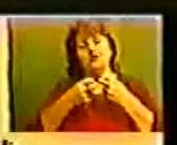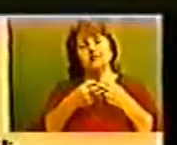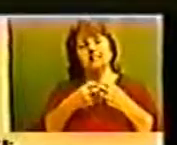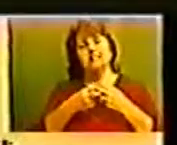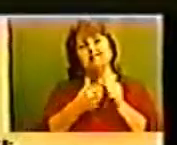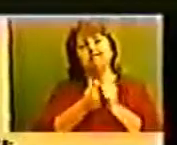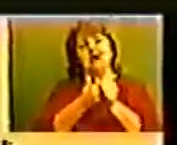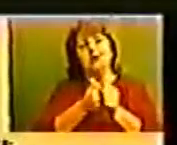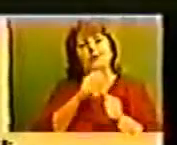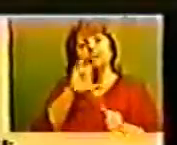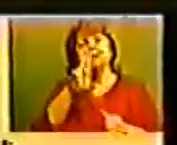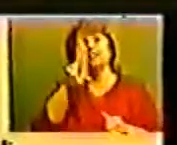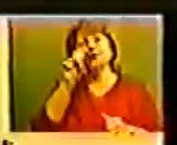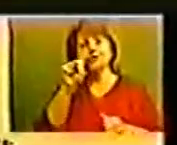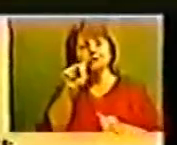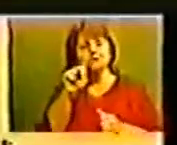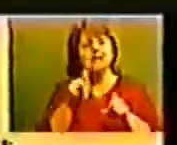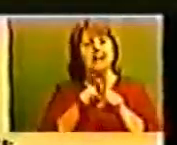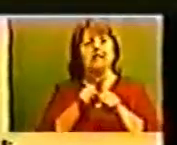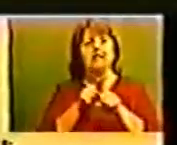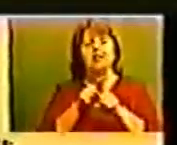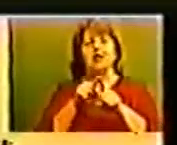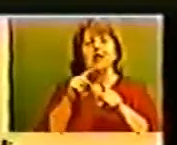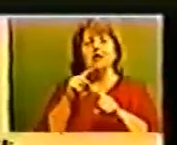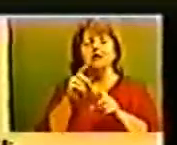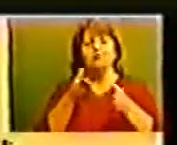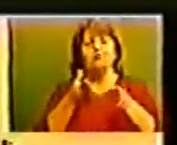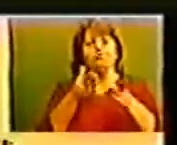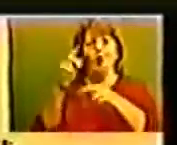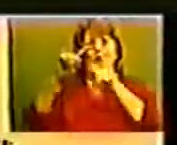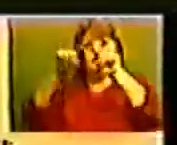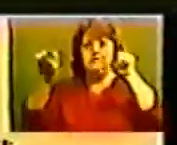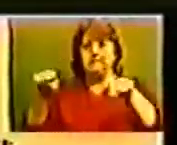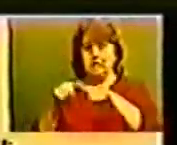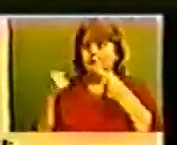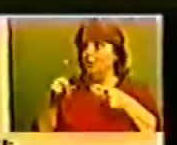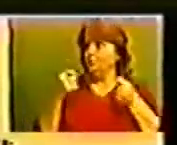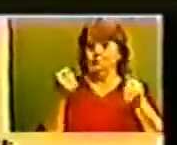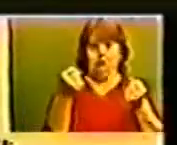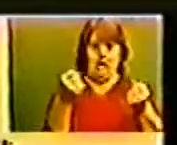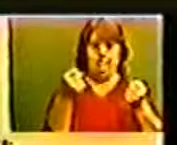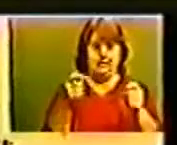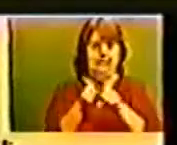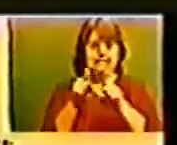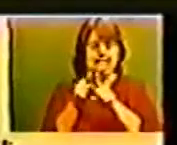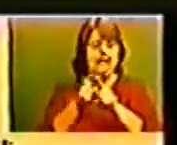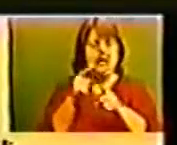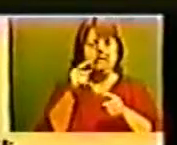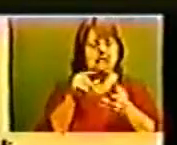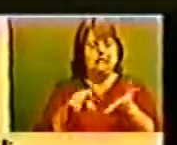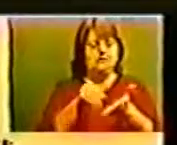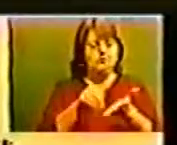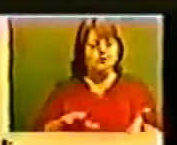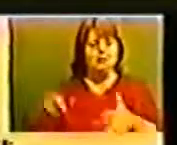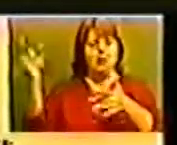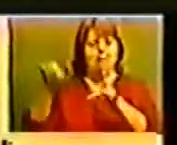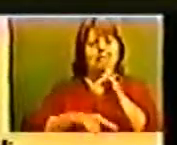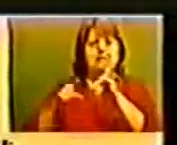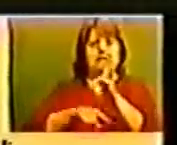tracking cues, kind of like the road signs that we pay attention to when we're driving. It's as if they're missing those.